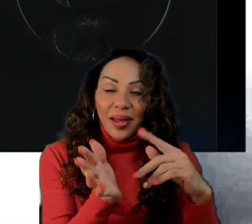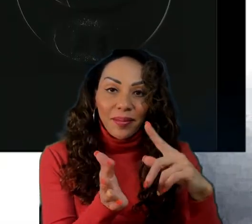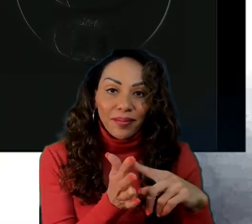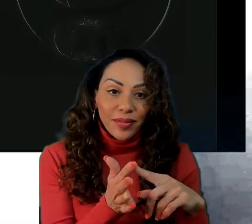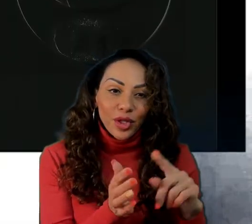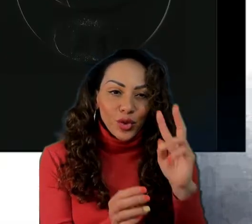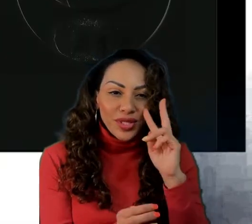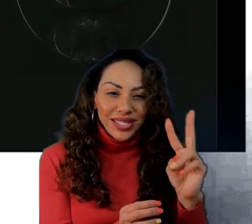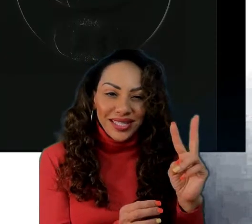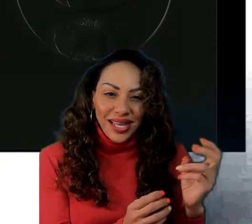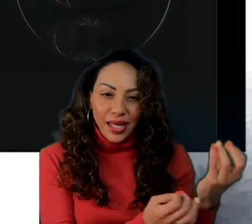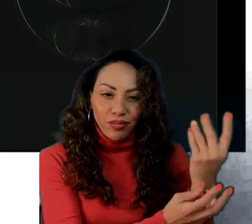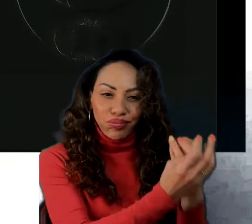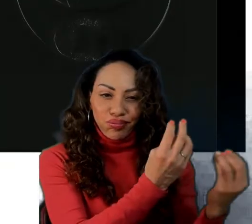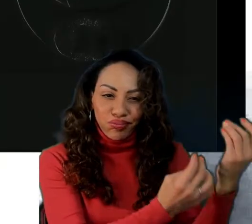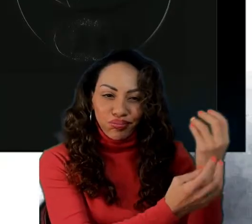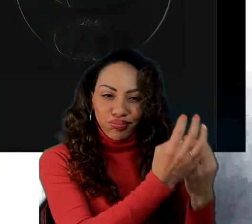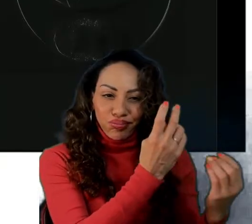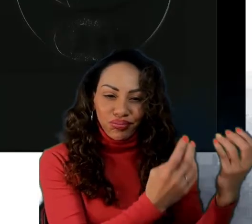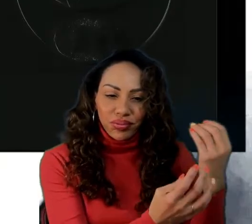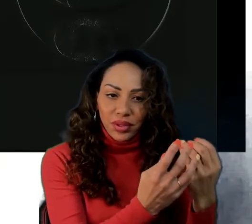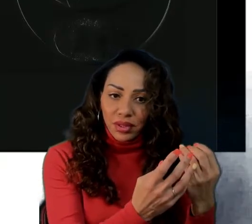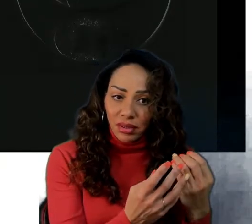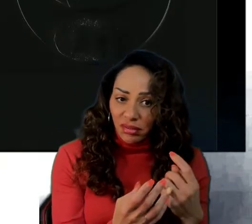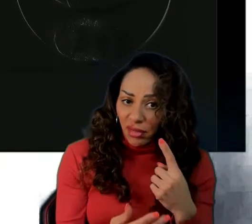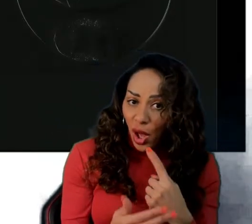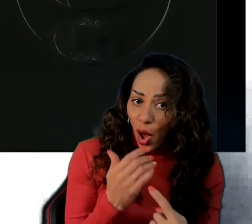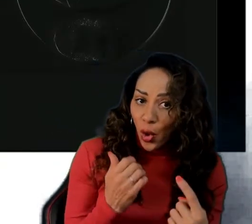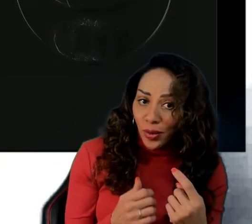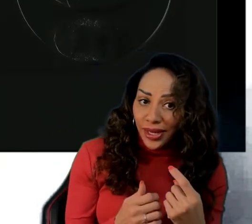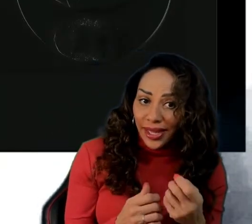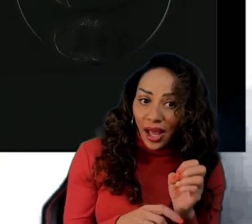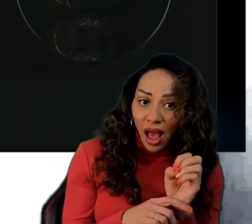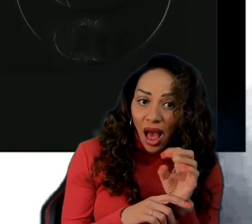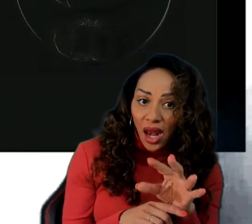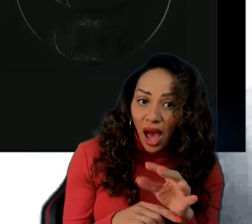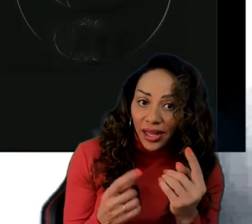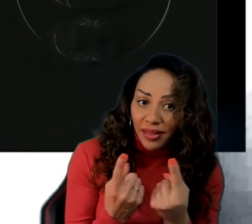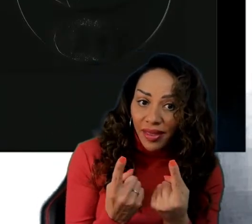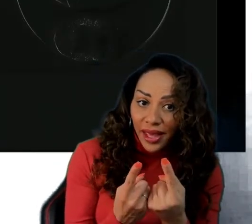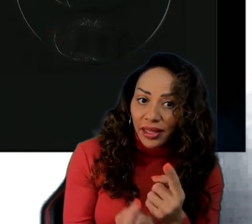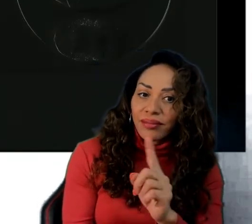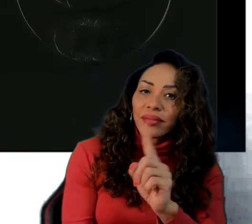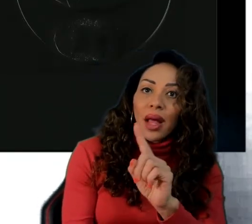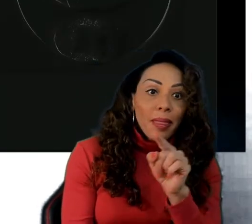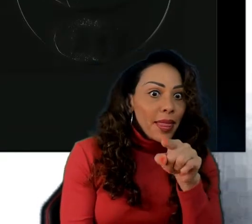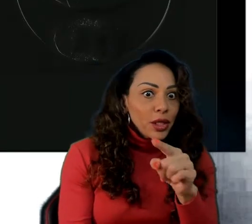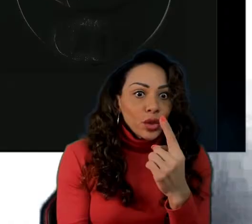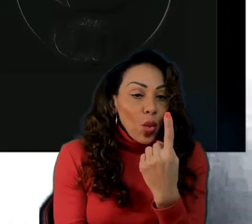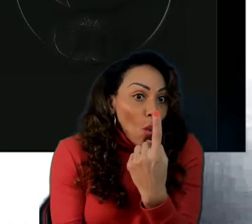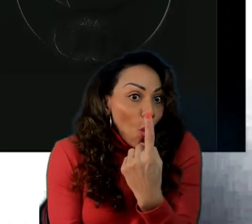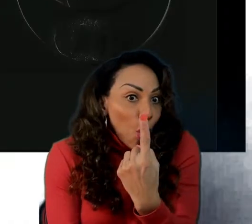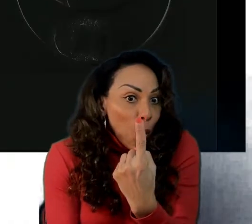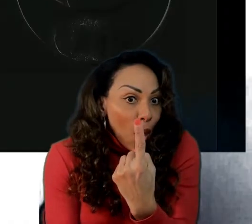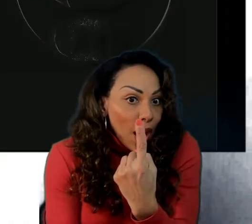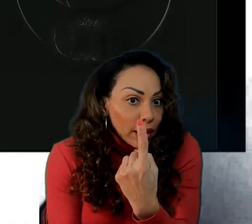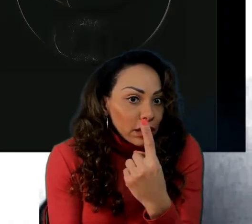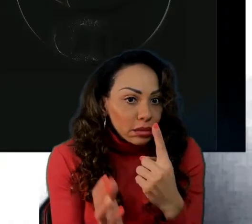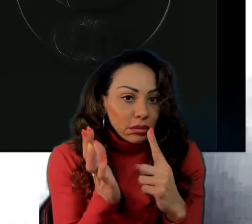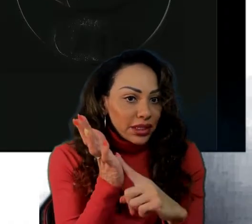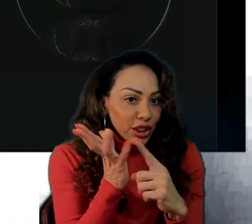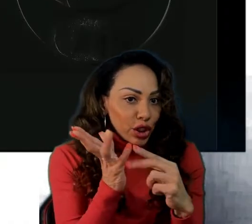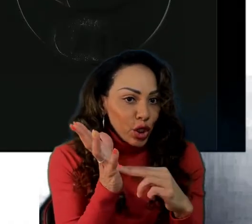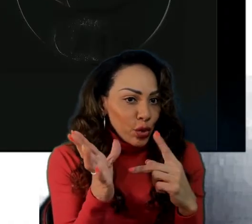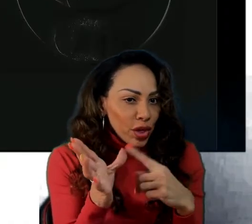realized it's more than just a light source. And it's worth mentioning, that's just one specific type of algae. There's many different types, but we were attracted to working with